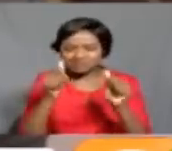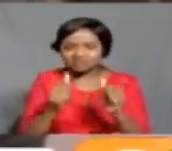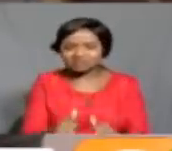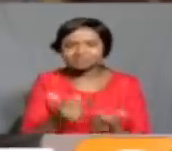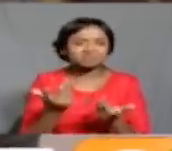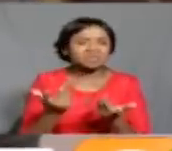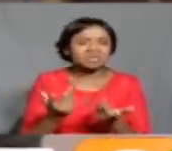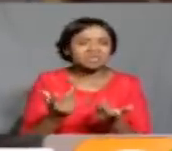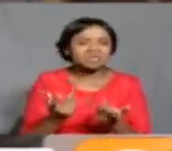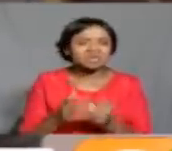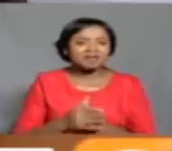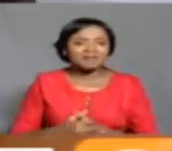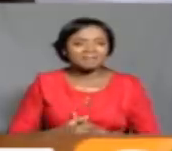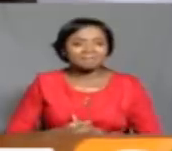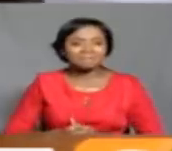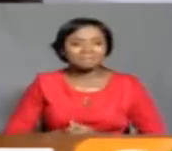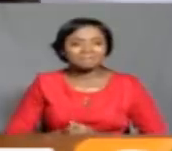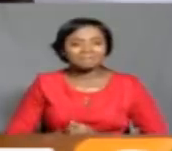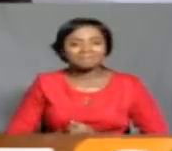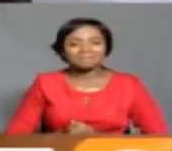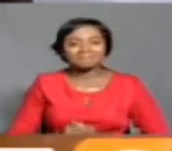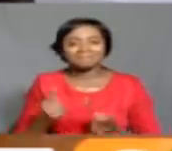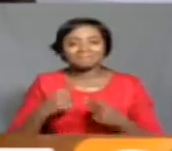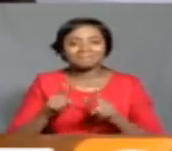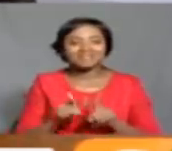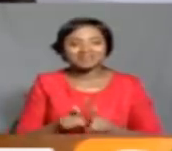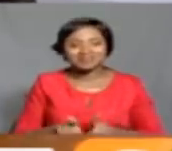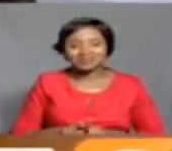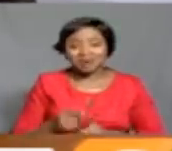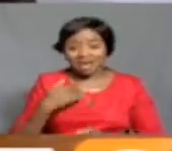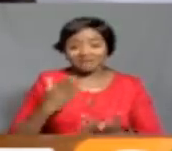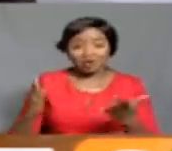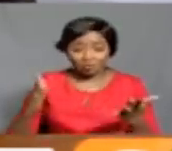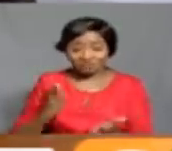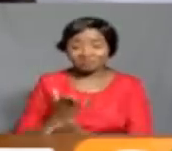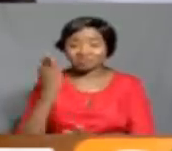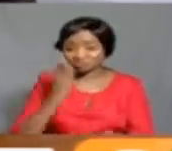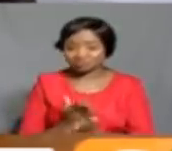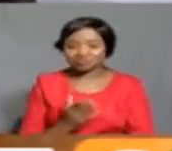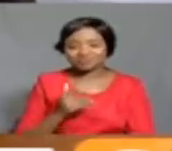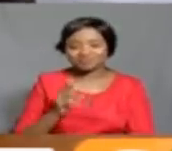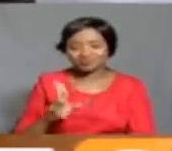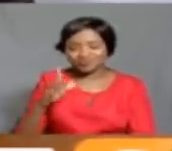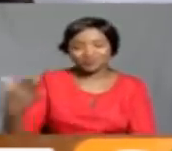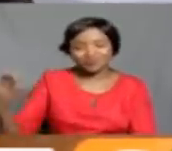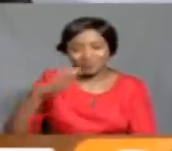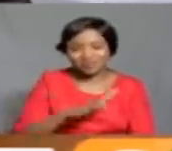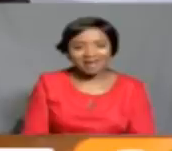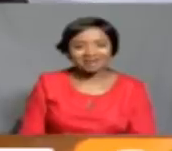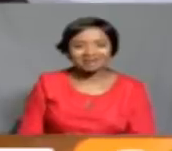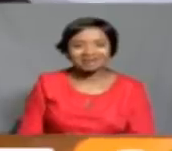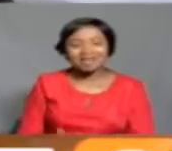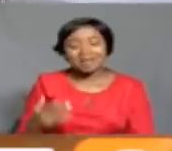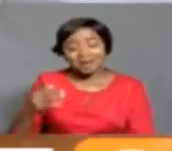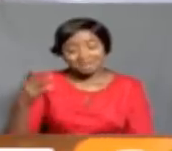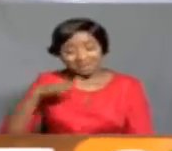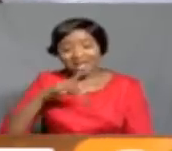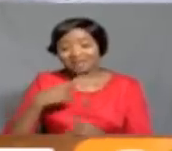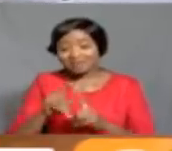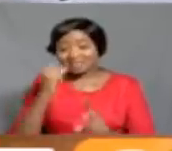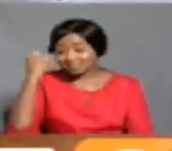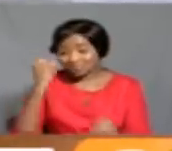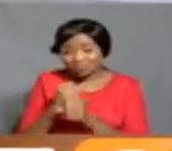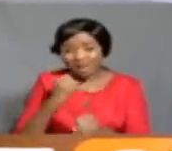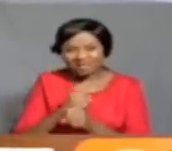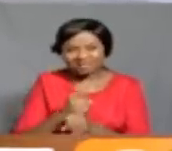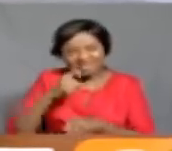those can but be done even can, anyway. But there's also a confirmation. But there's also a confirmation that he's around. Lakini well, he is working, Maji. Do you need to